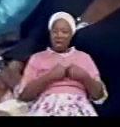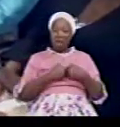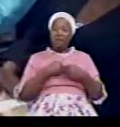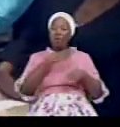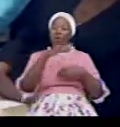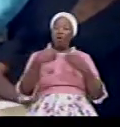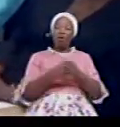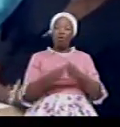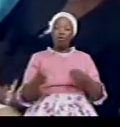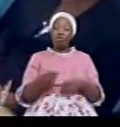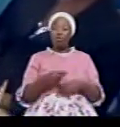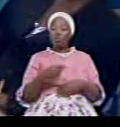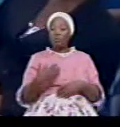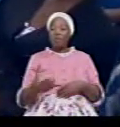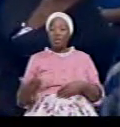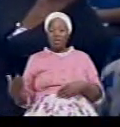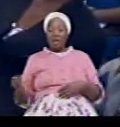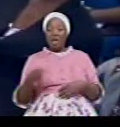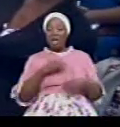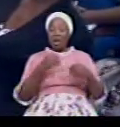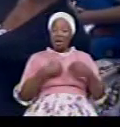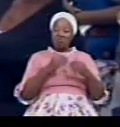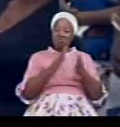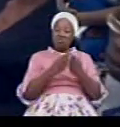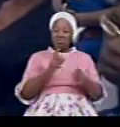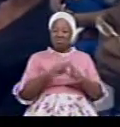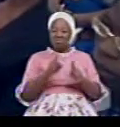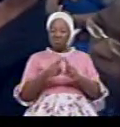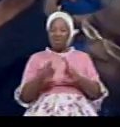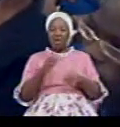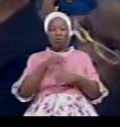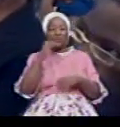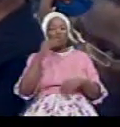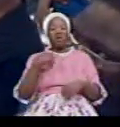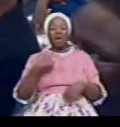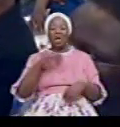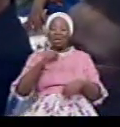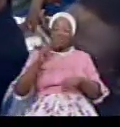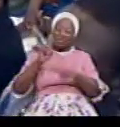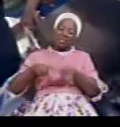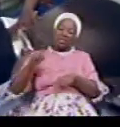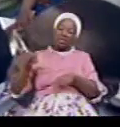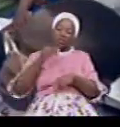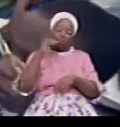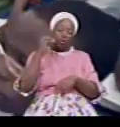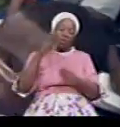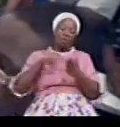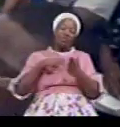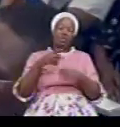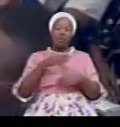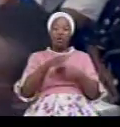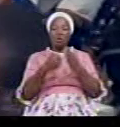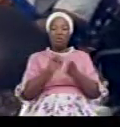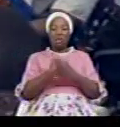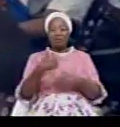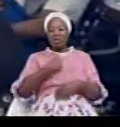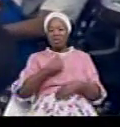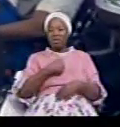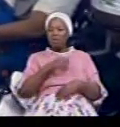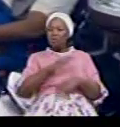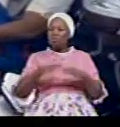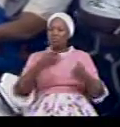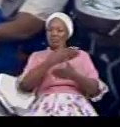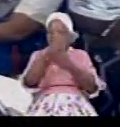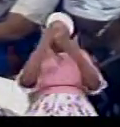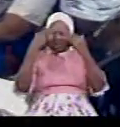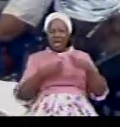those materials, I can read them by myself. Don't forget the assembling of ourselves together.